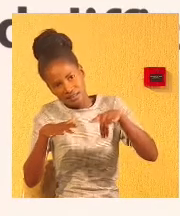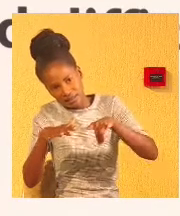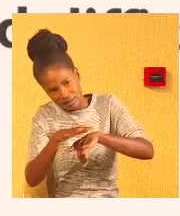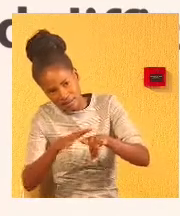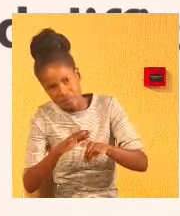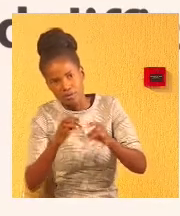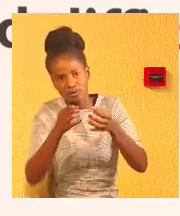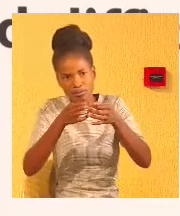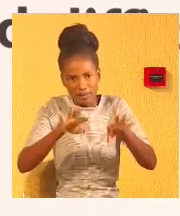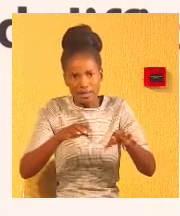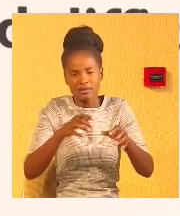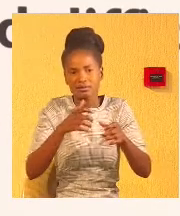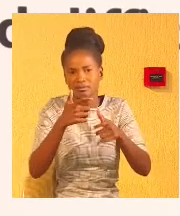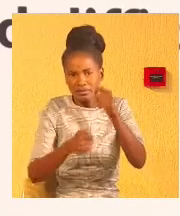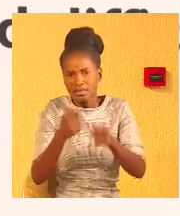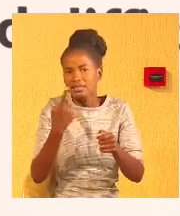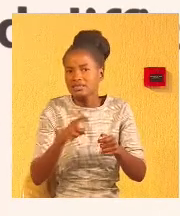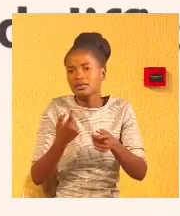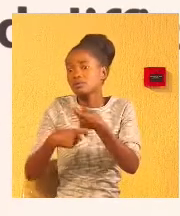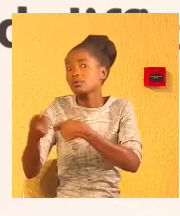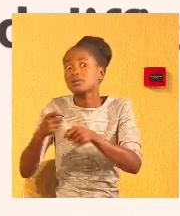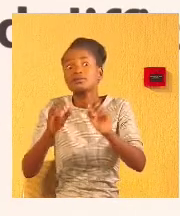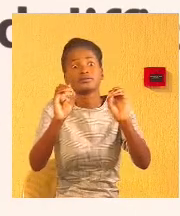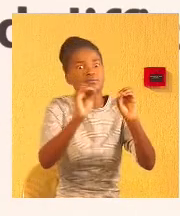If one looks at the